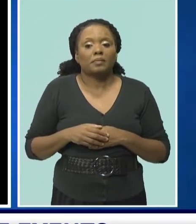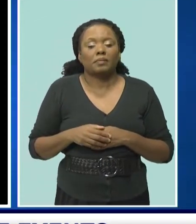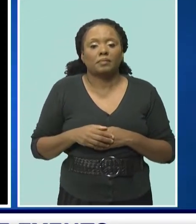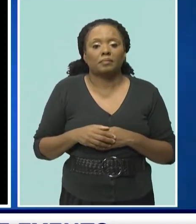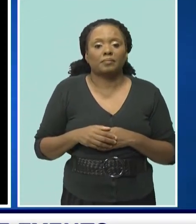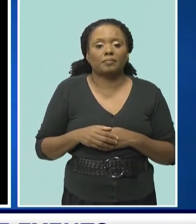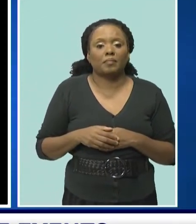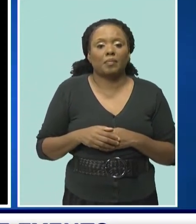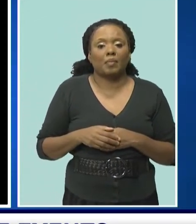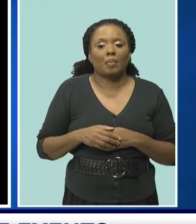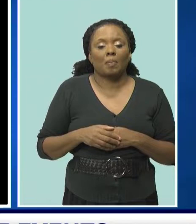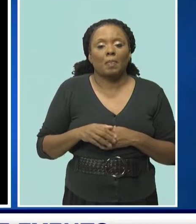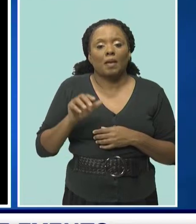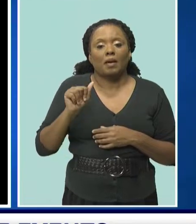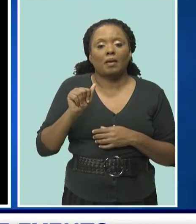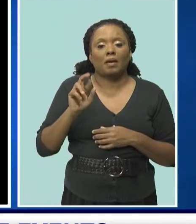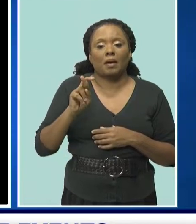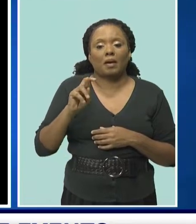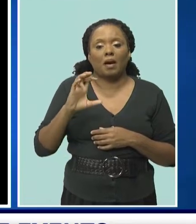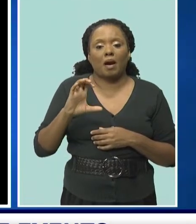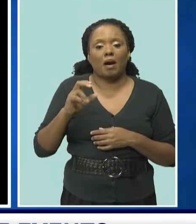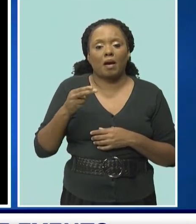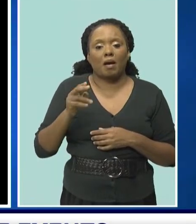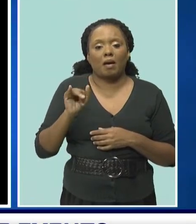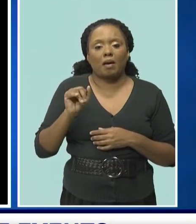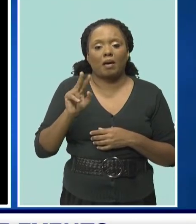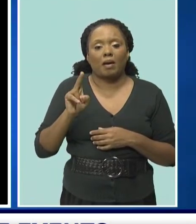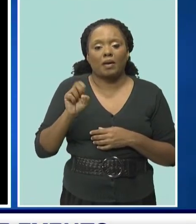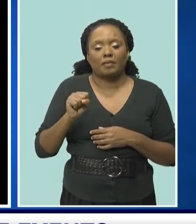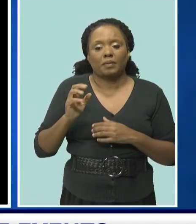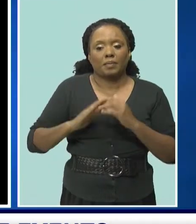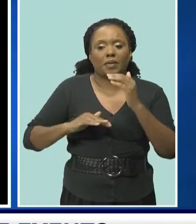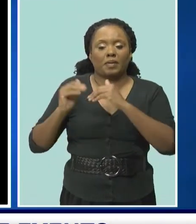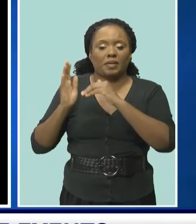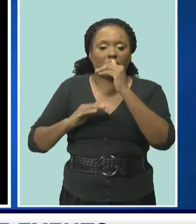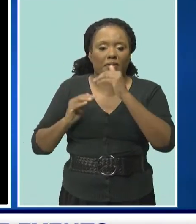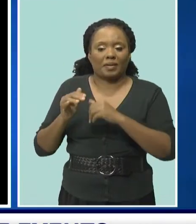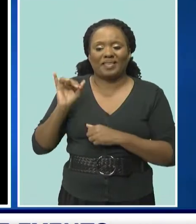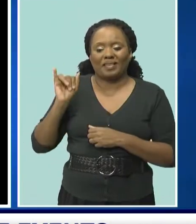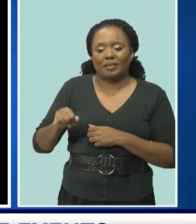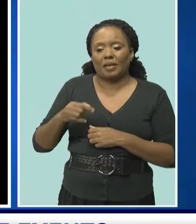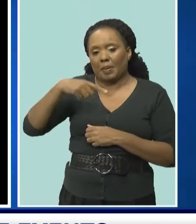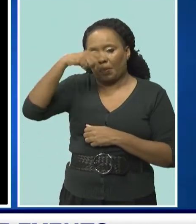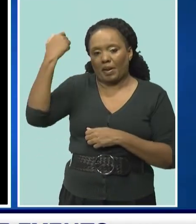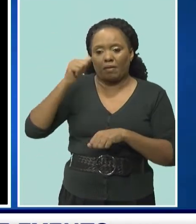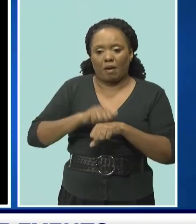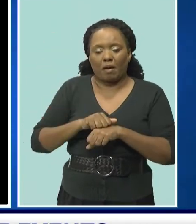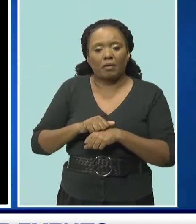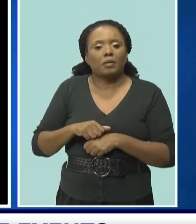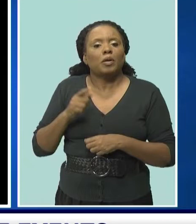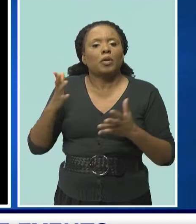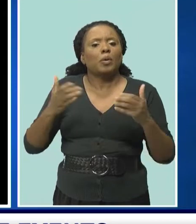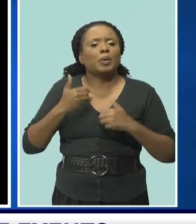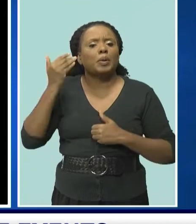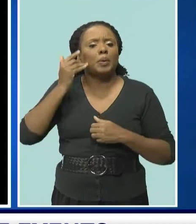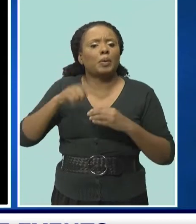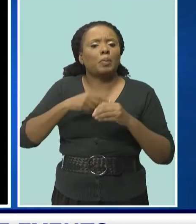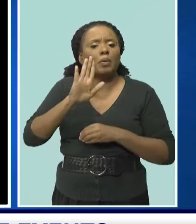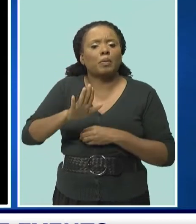the Lazaretto in Blackrock. You could go there and trace your family tree. You can go there for a genealogy